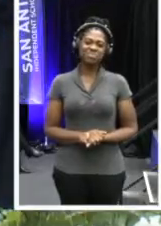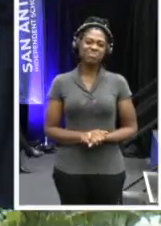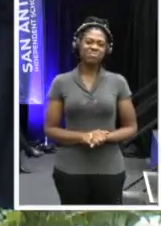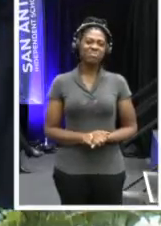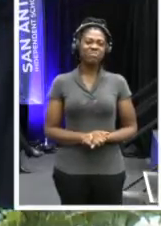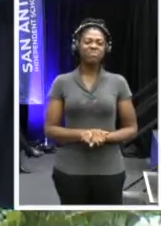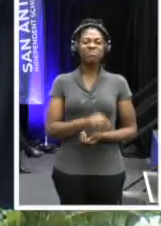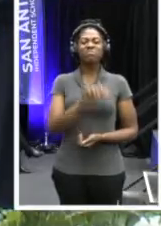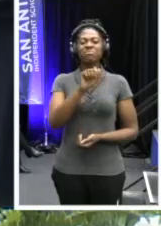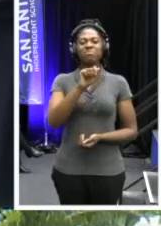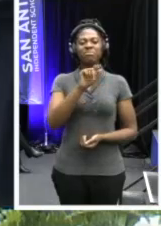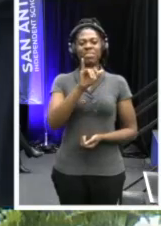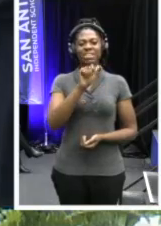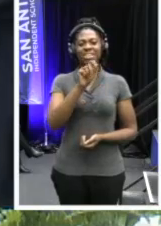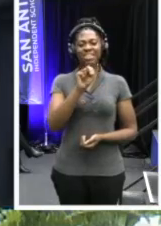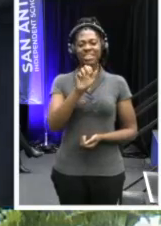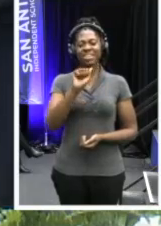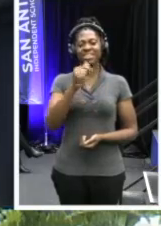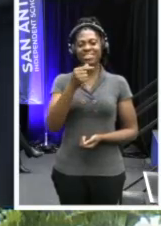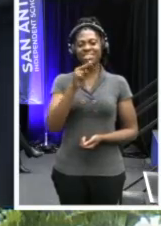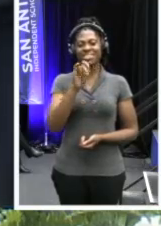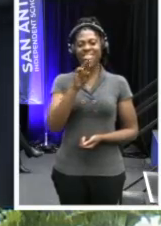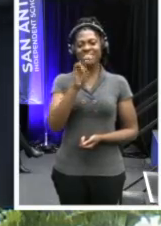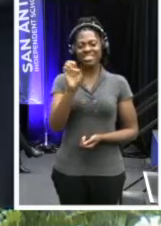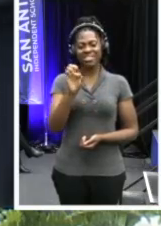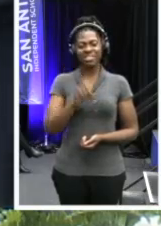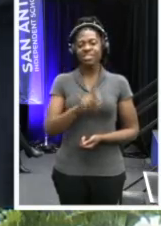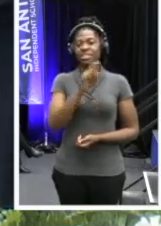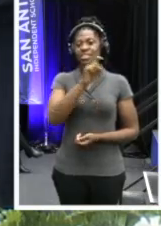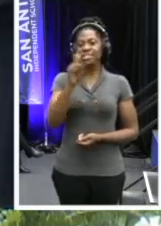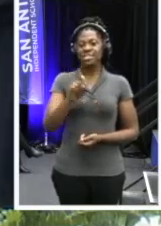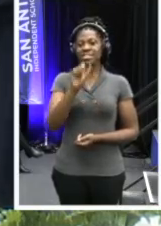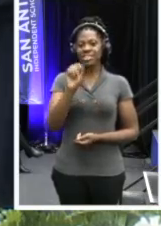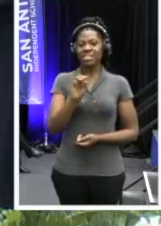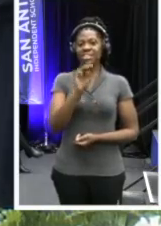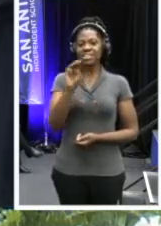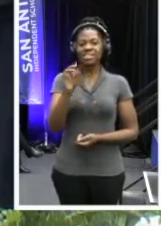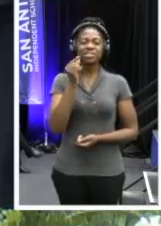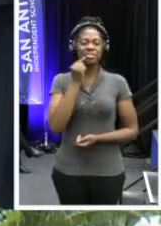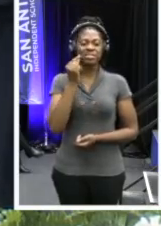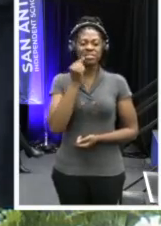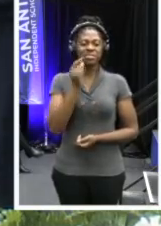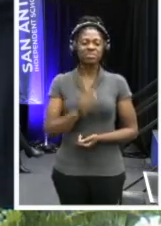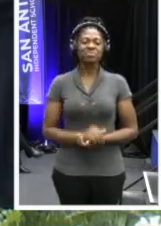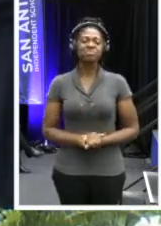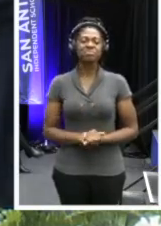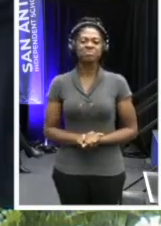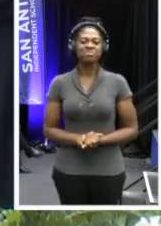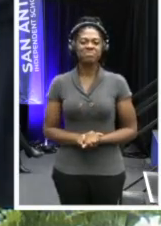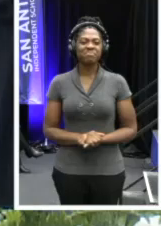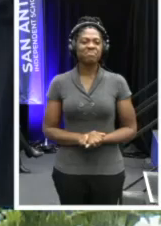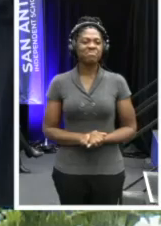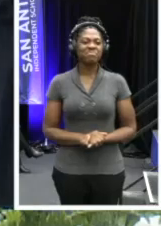Aleinan Aguirre will be attending Texas A&M University at San Antonio.